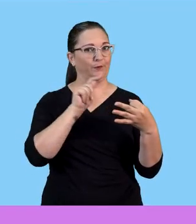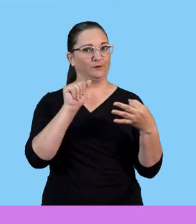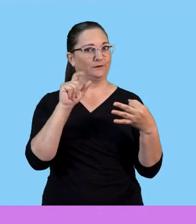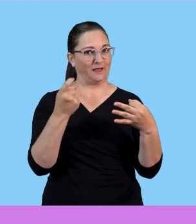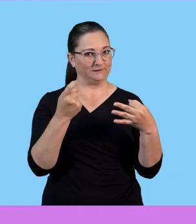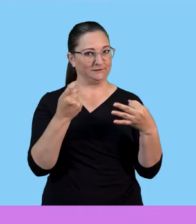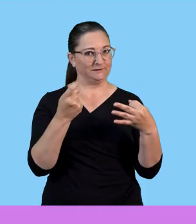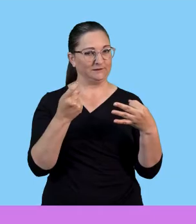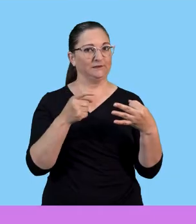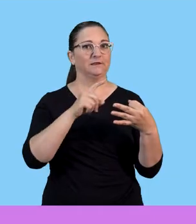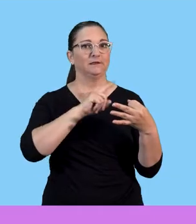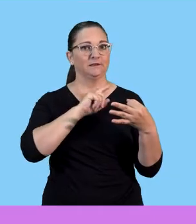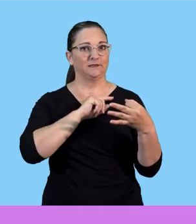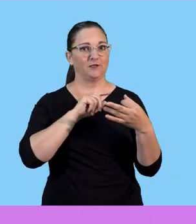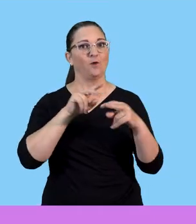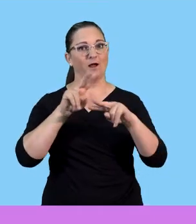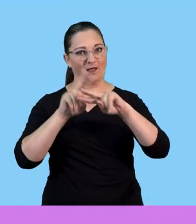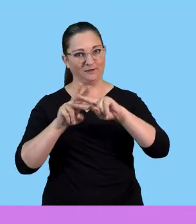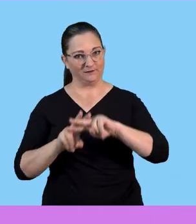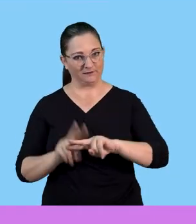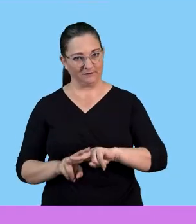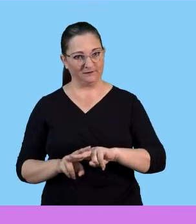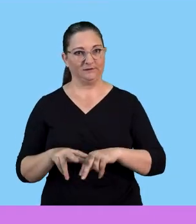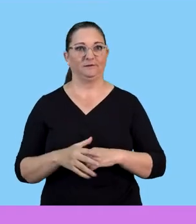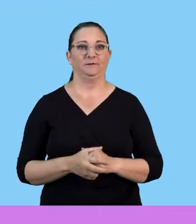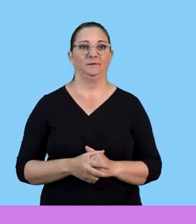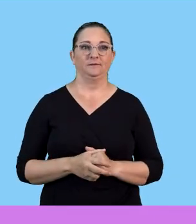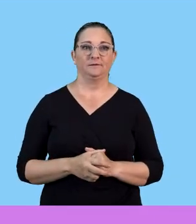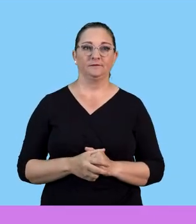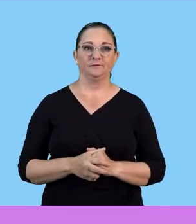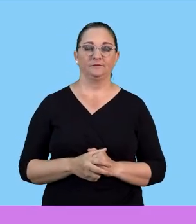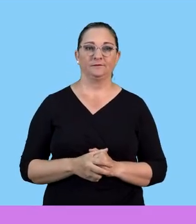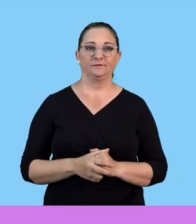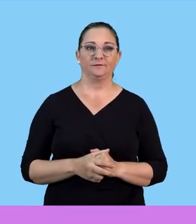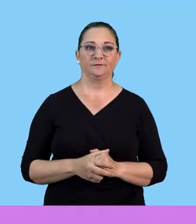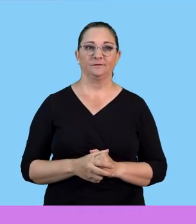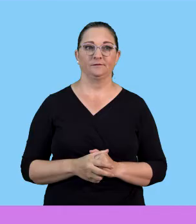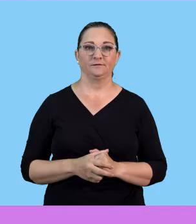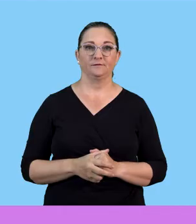0 rated products, meaning no VAT is added.